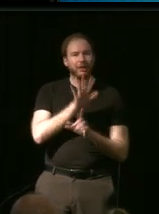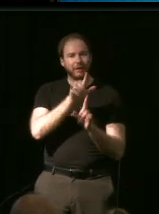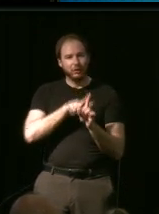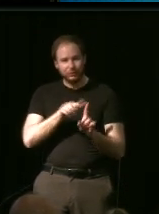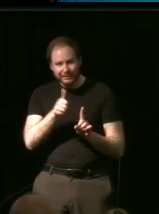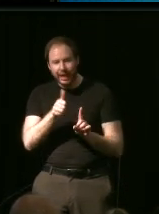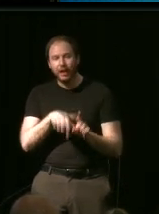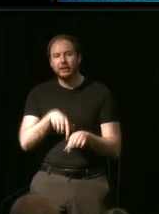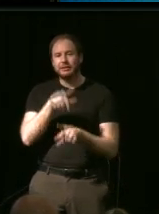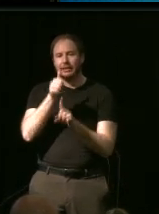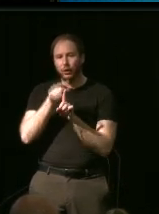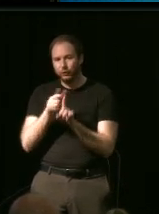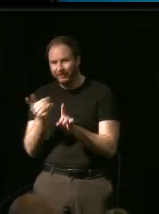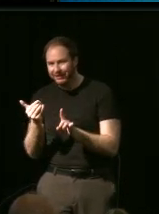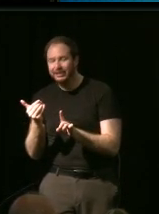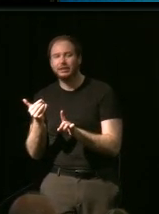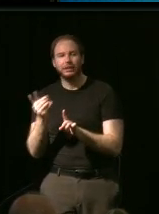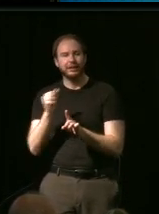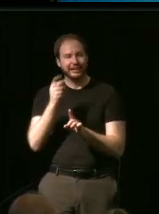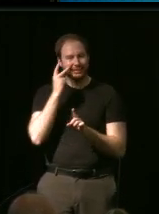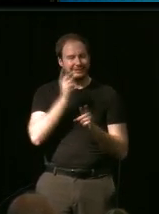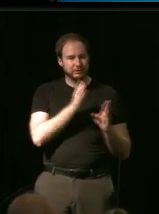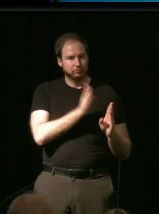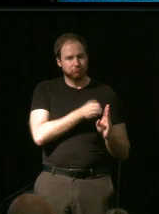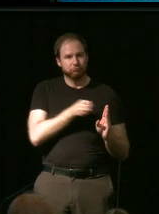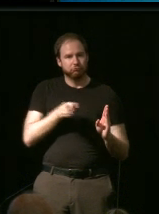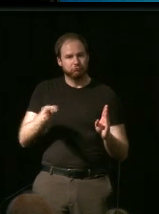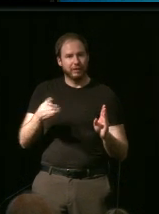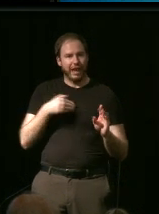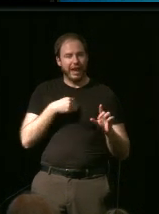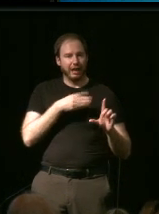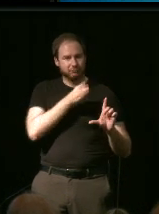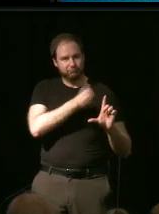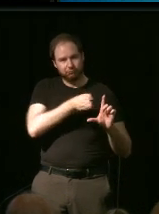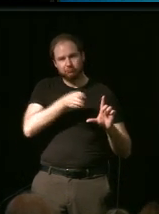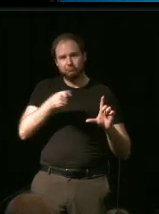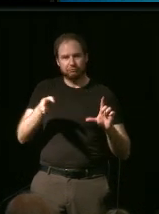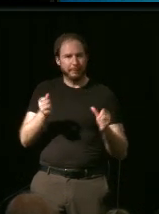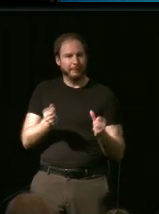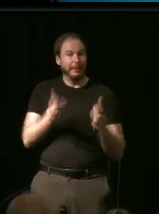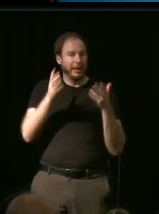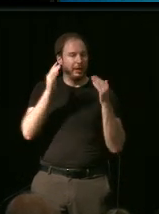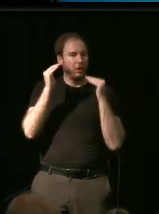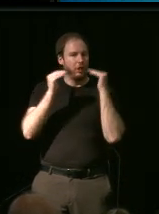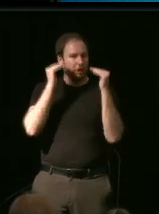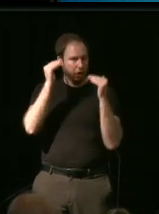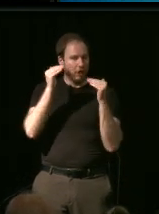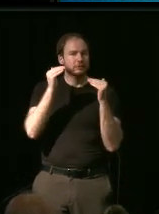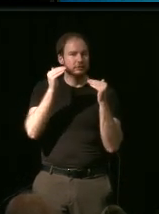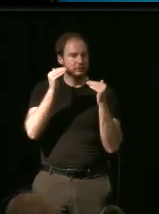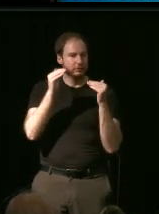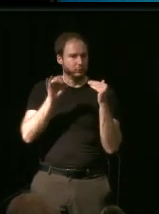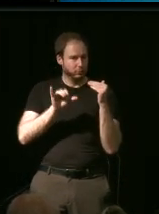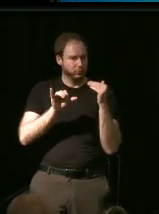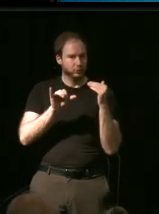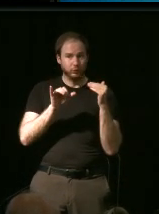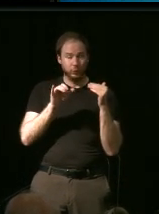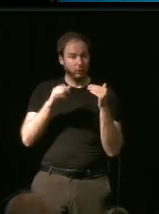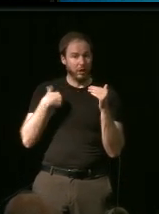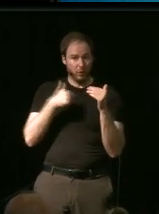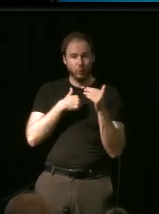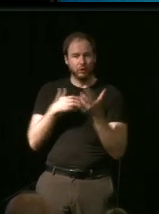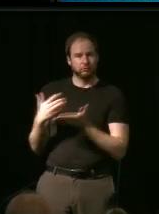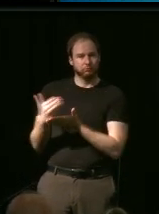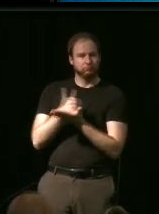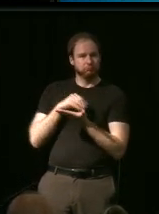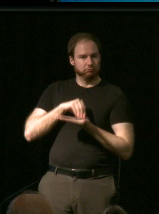10 to 15, like that. So you can see that there are many, many, many adult individuals who are captured in